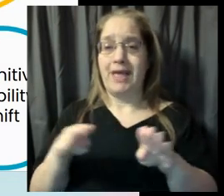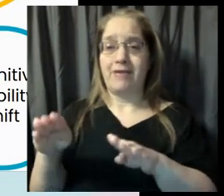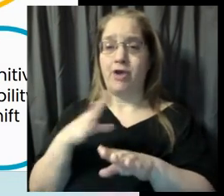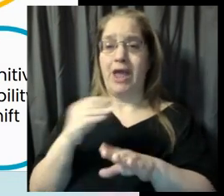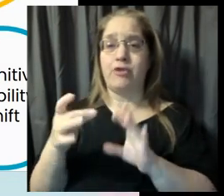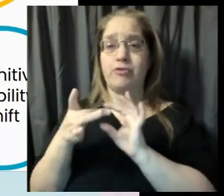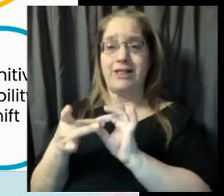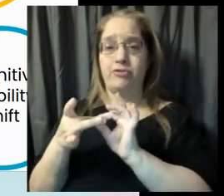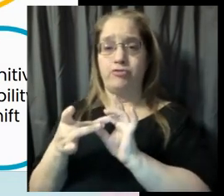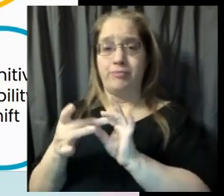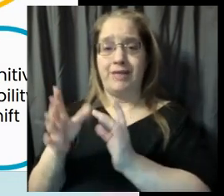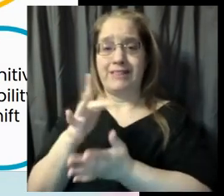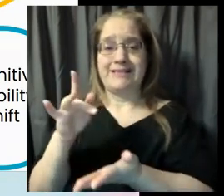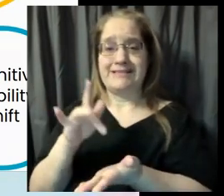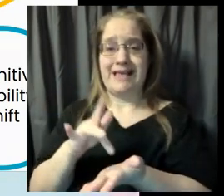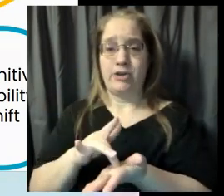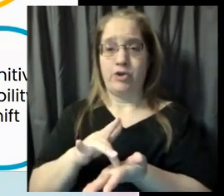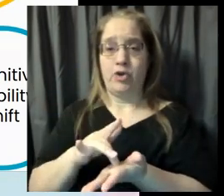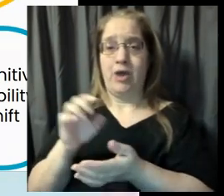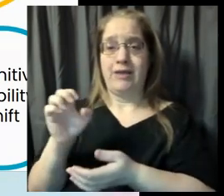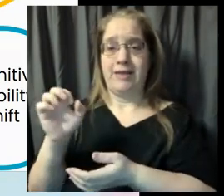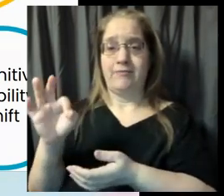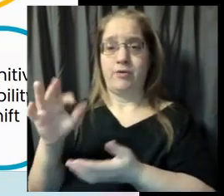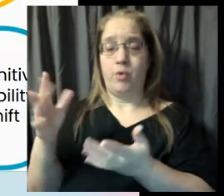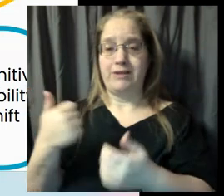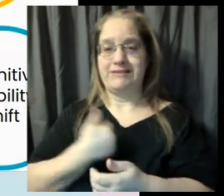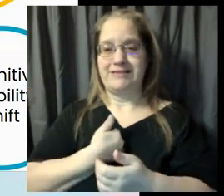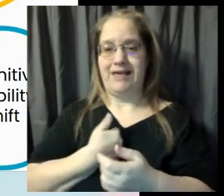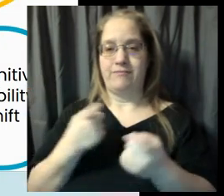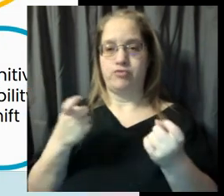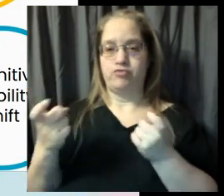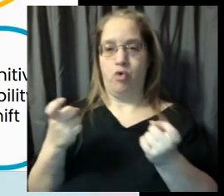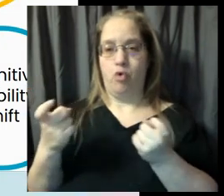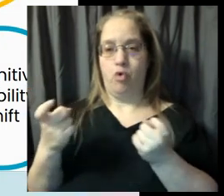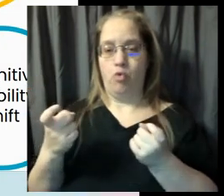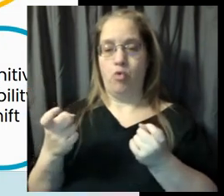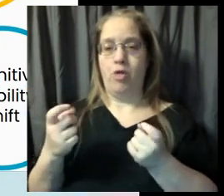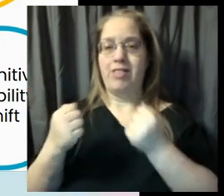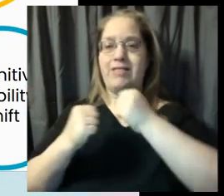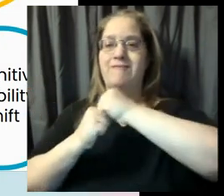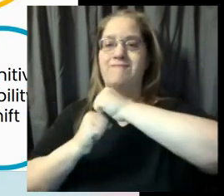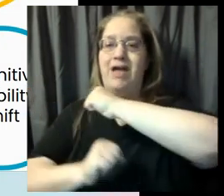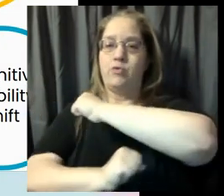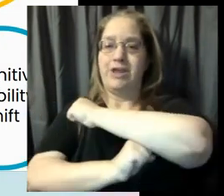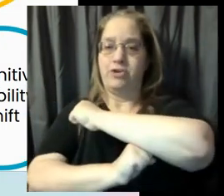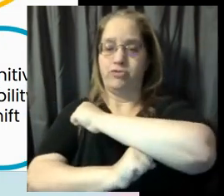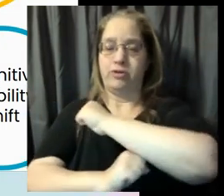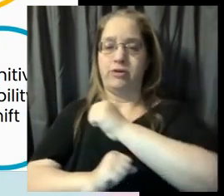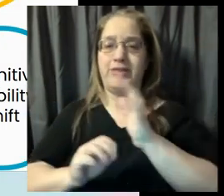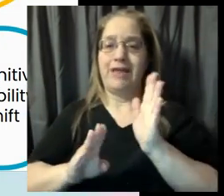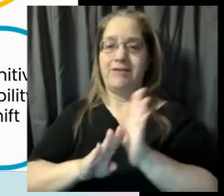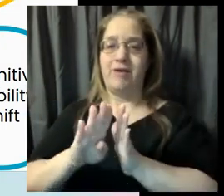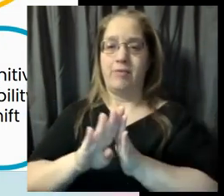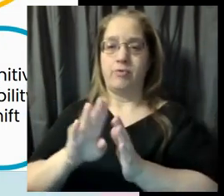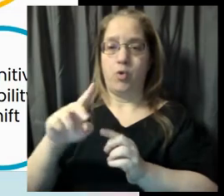At the center of executive function is self-control, which serves as the foundation that develops when